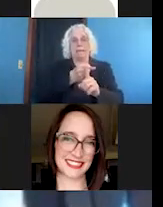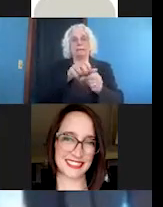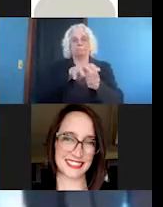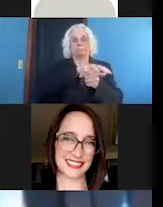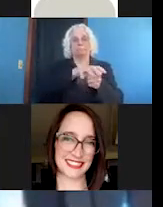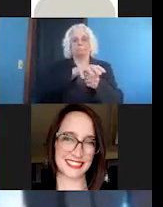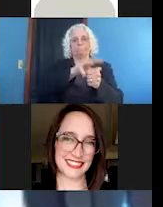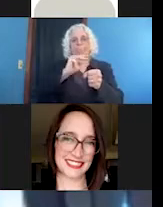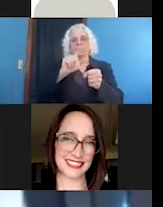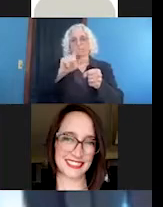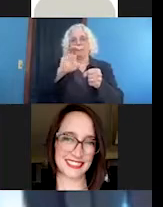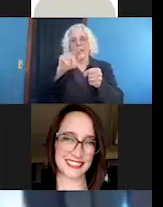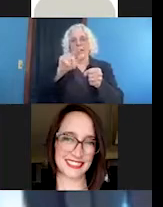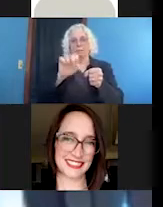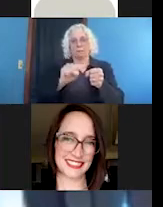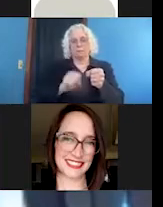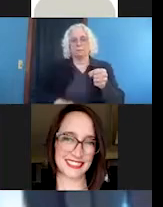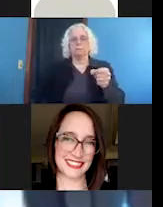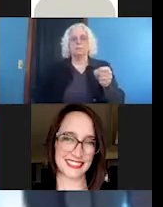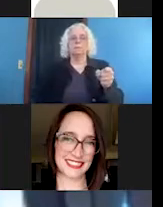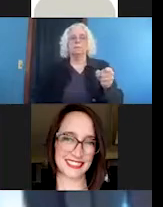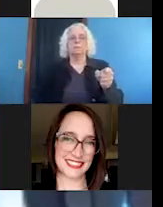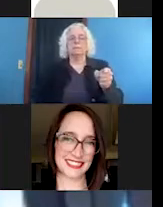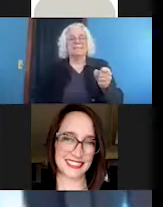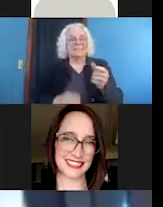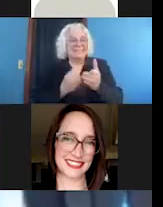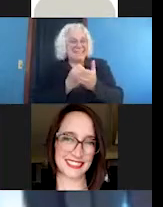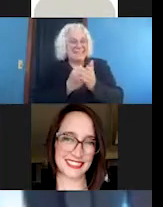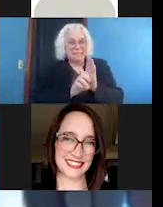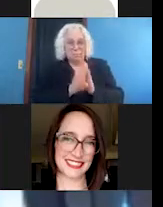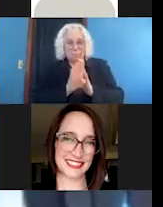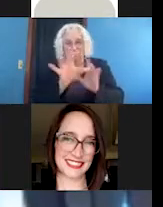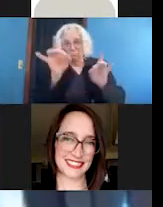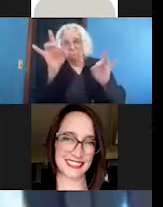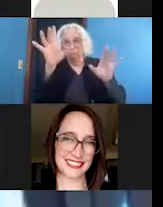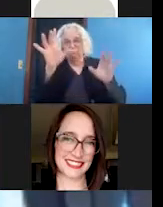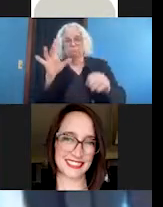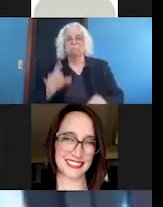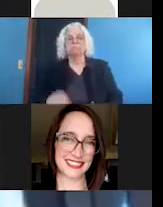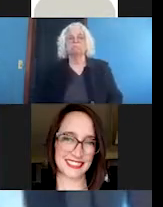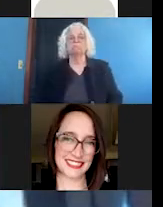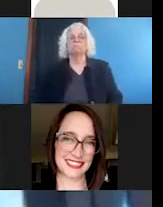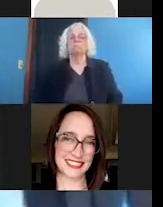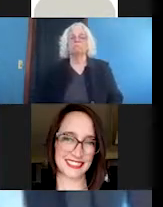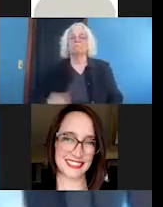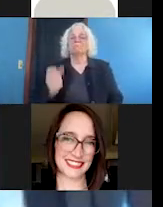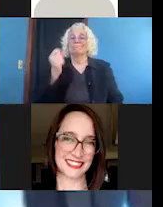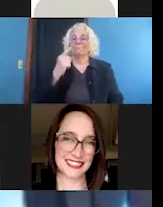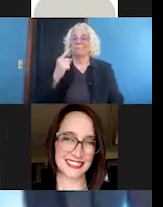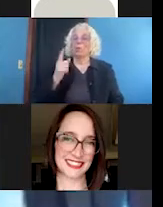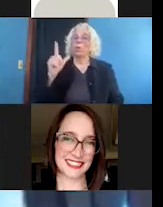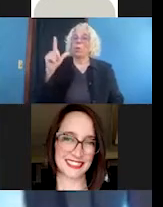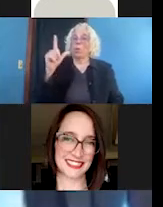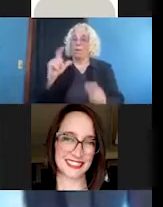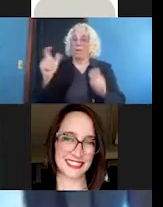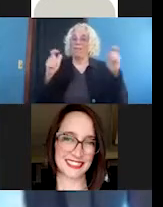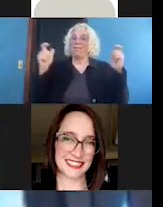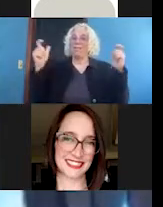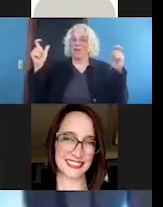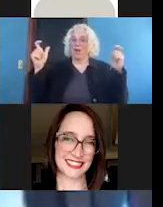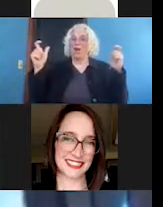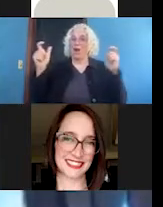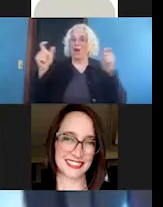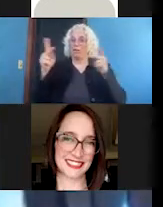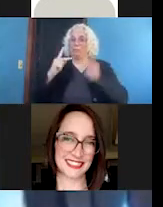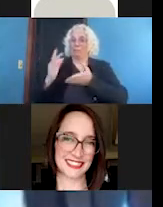of our economic development, because we have one big economic engine that really funds